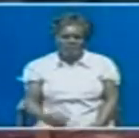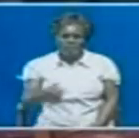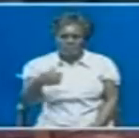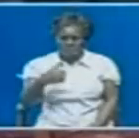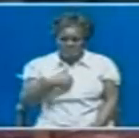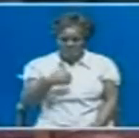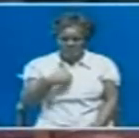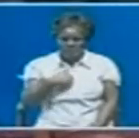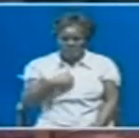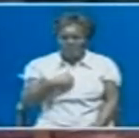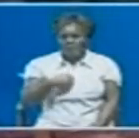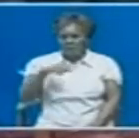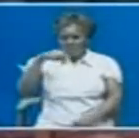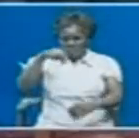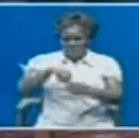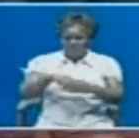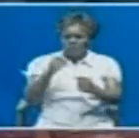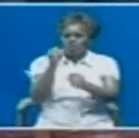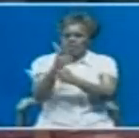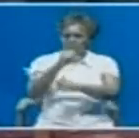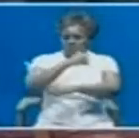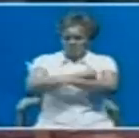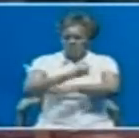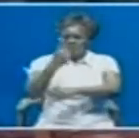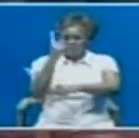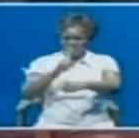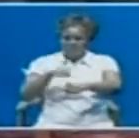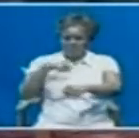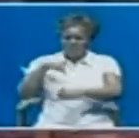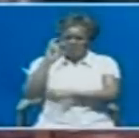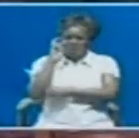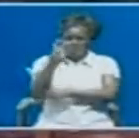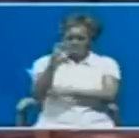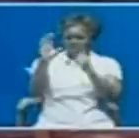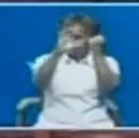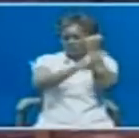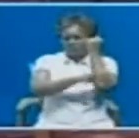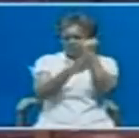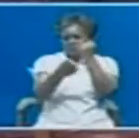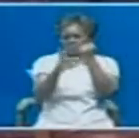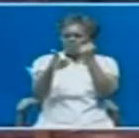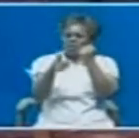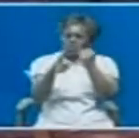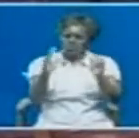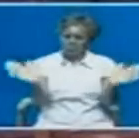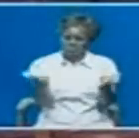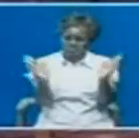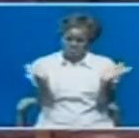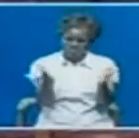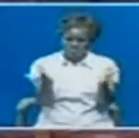I was only a high school lad when I first watched Odumbe flourish for my country. Take heart, man. We love